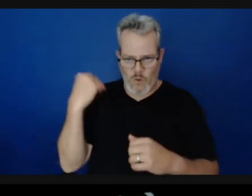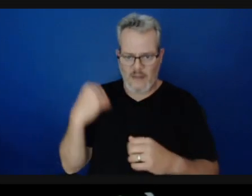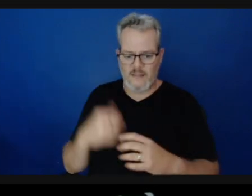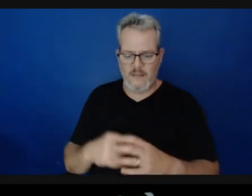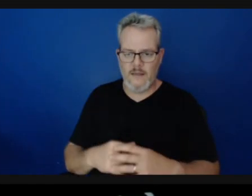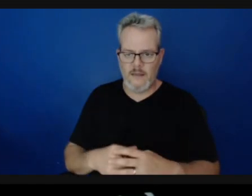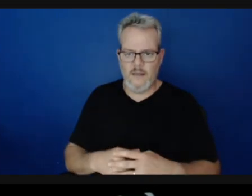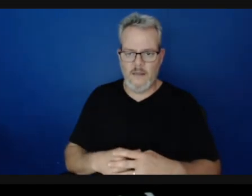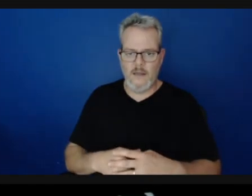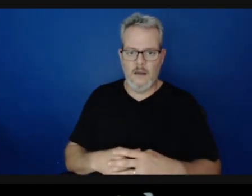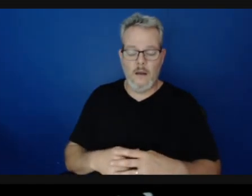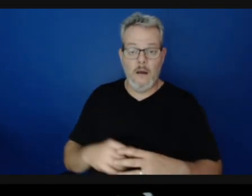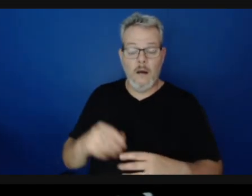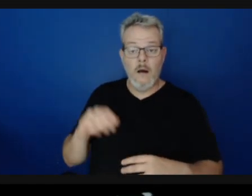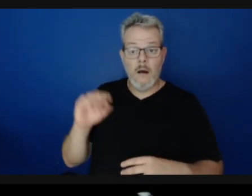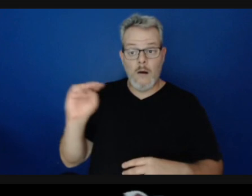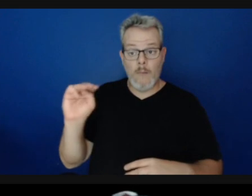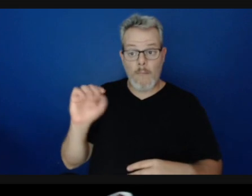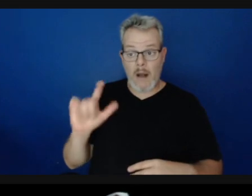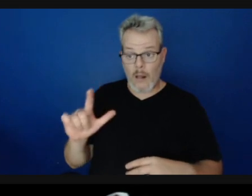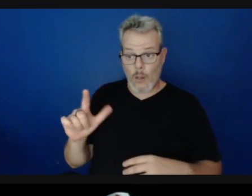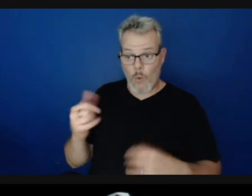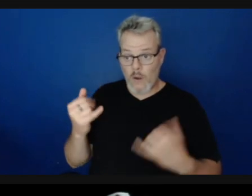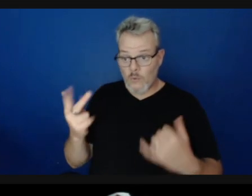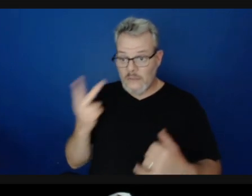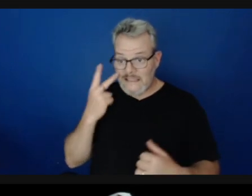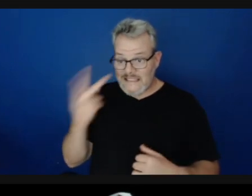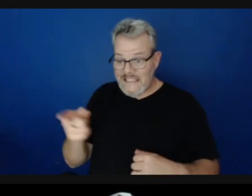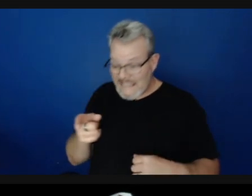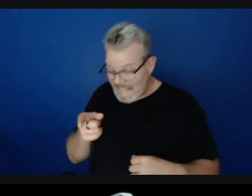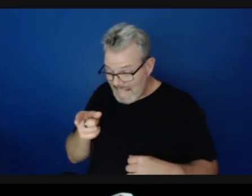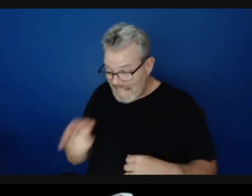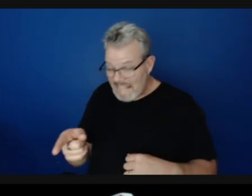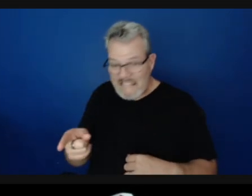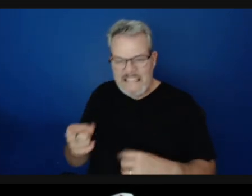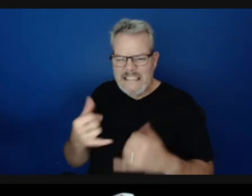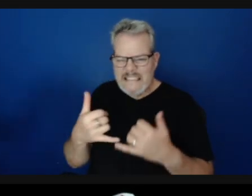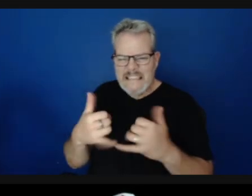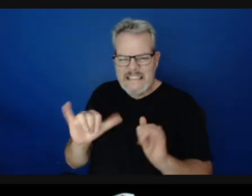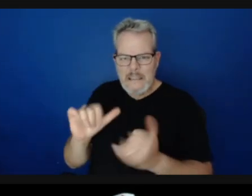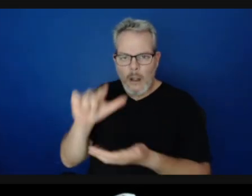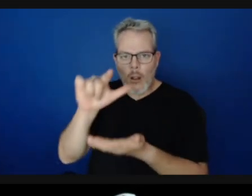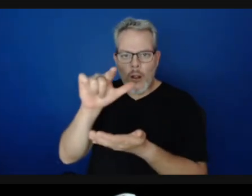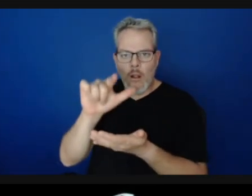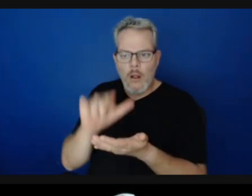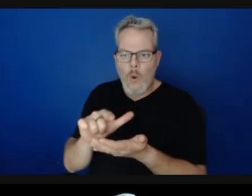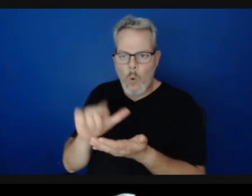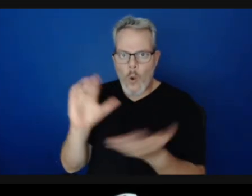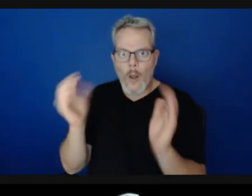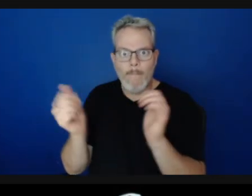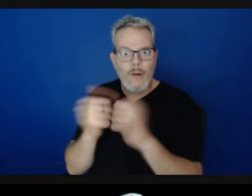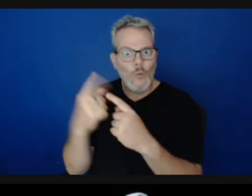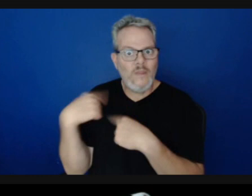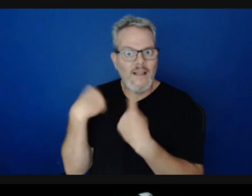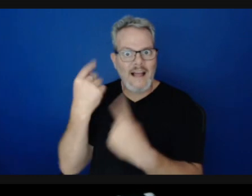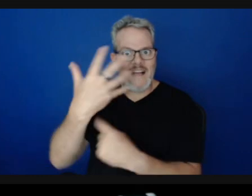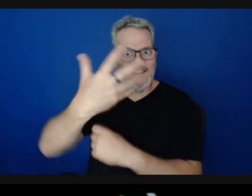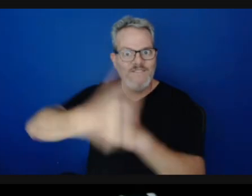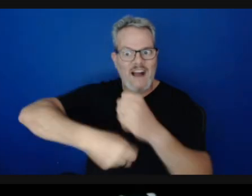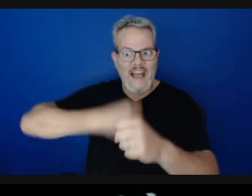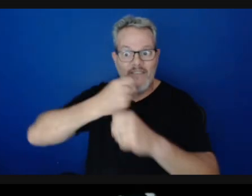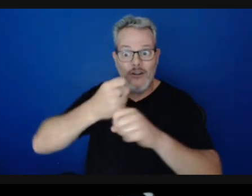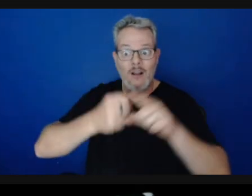On Mauna Loa, earthquake rates are still quite low, especially in the context of the last 5 years. This was the